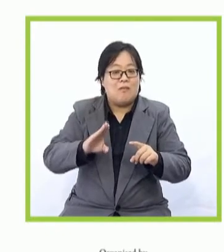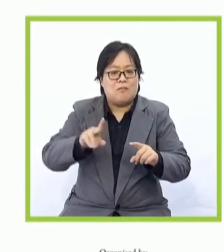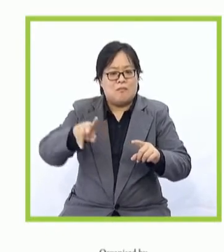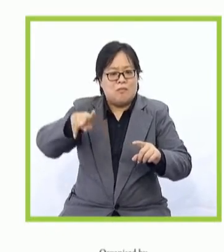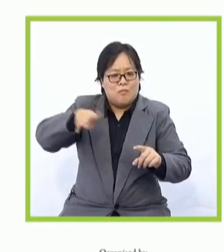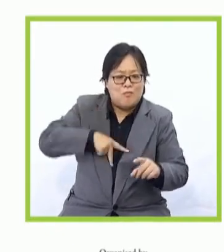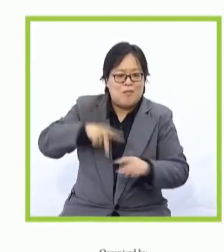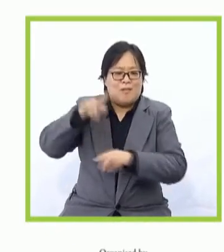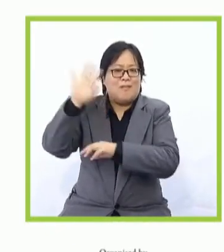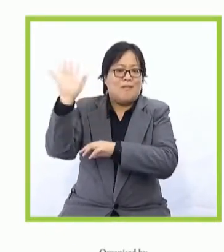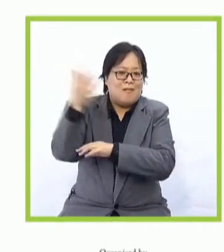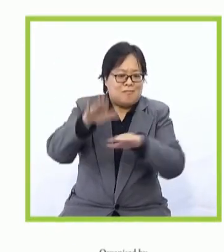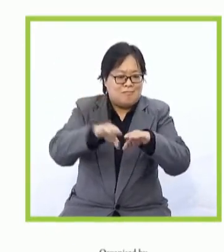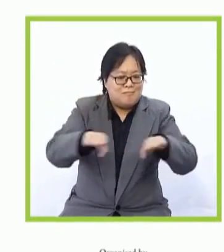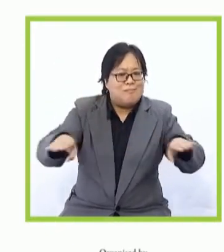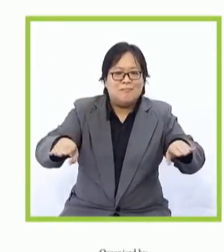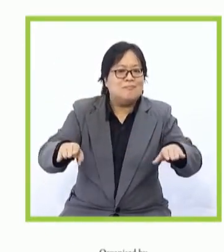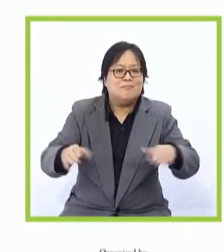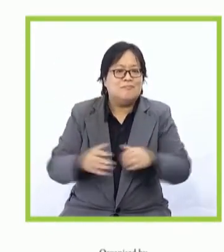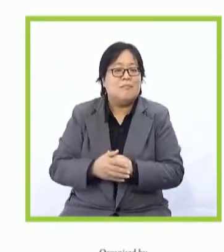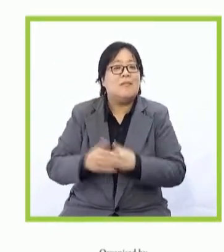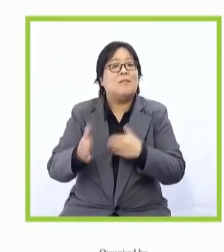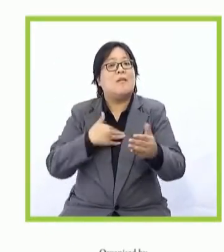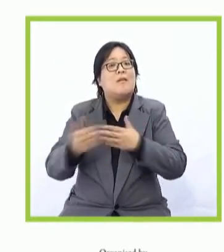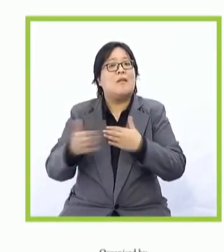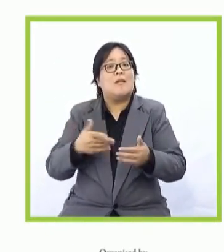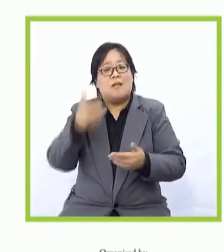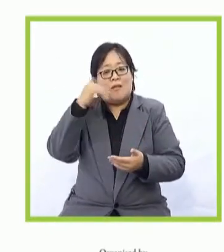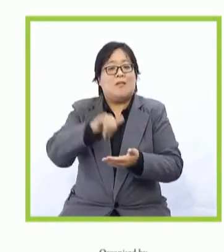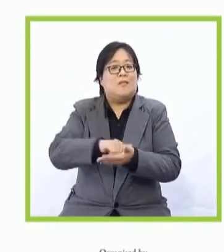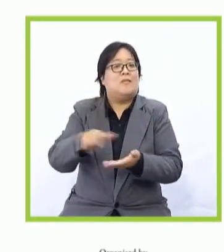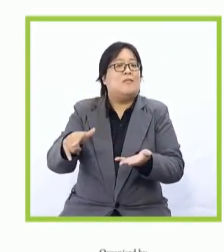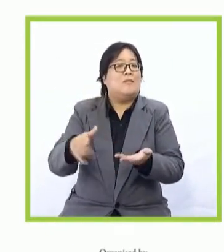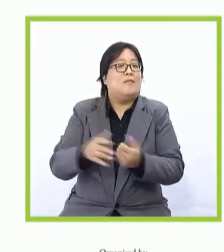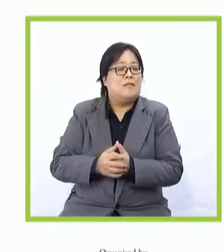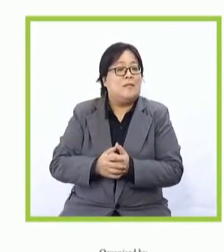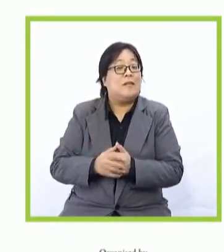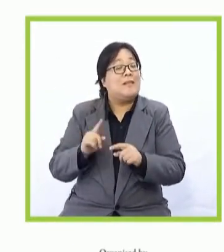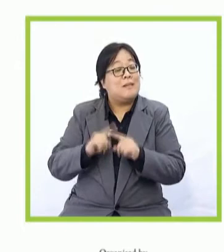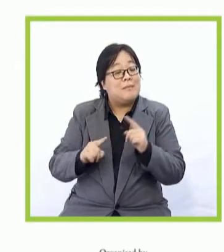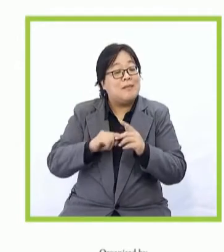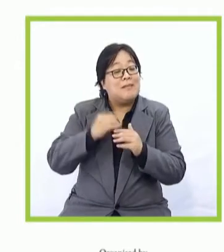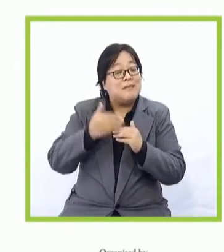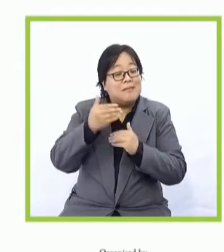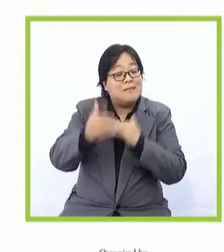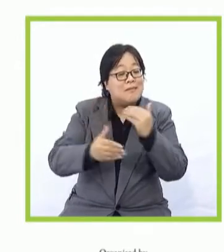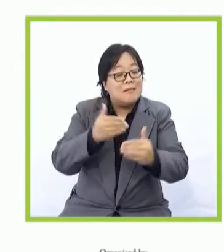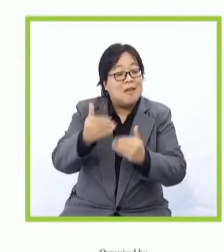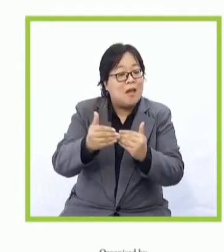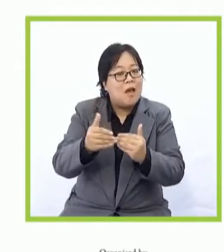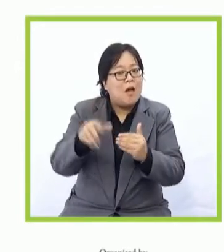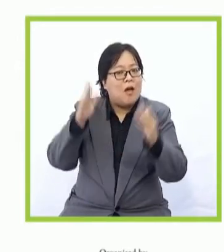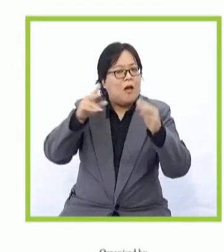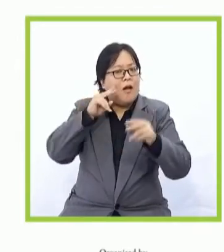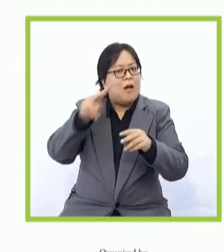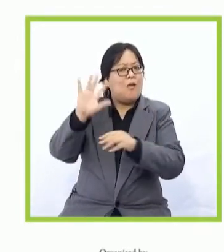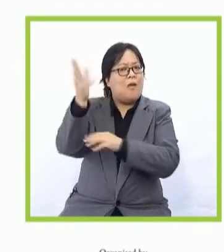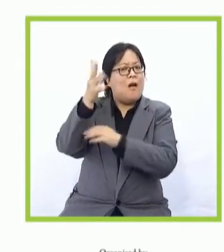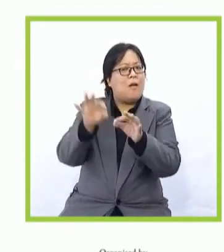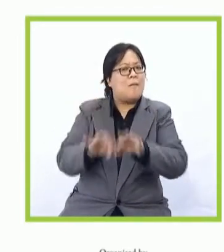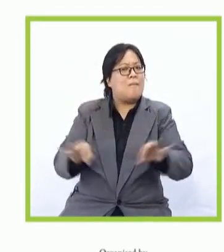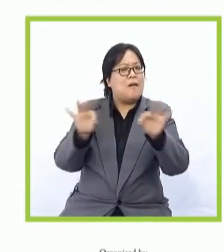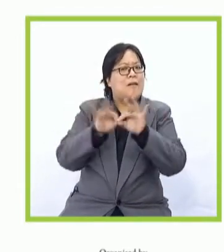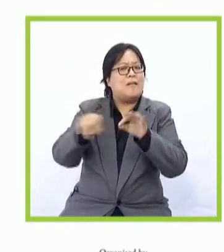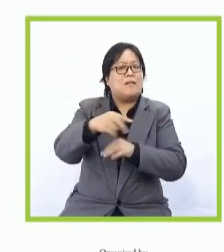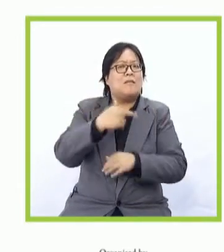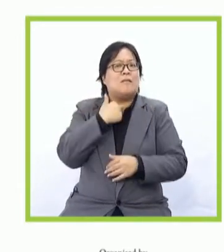of the forest. But that hadn't mattered because the forest wasn't worth very much. But as soon as the forest became worth something, those people were under